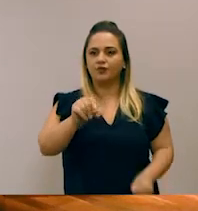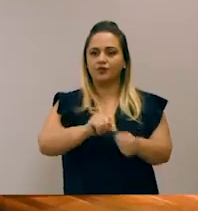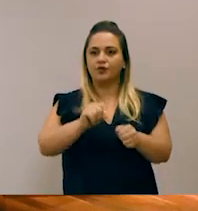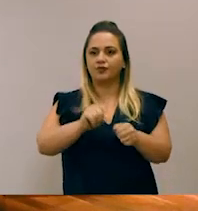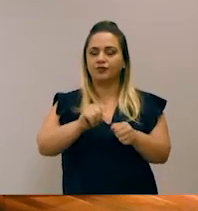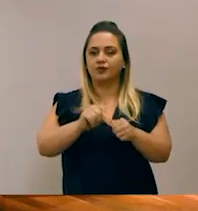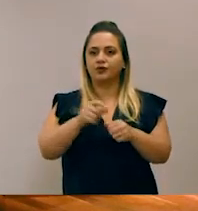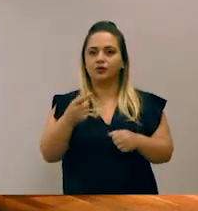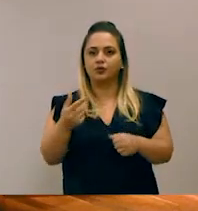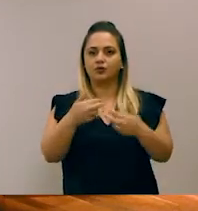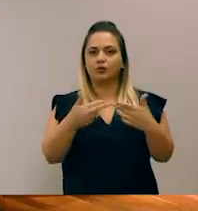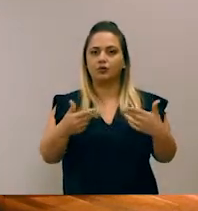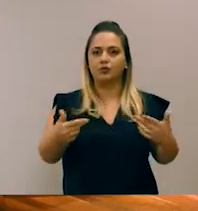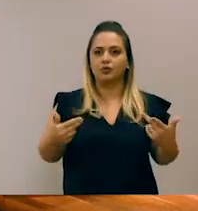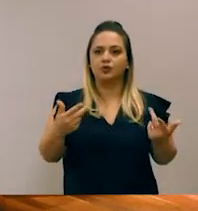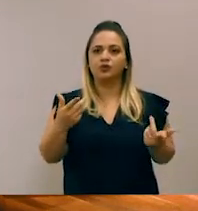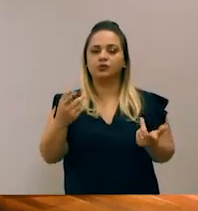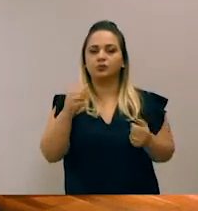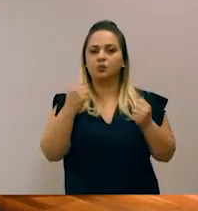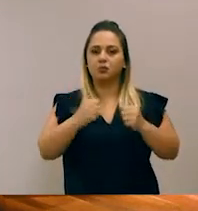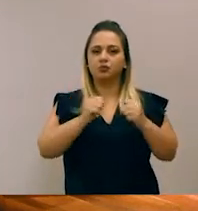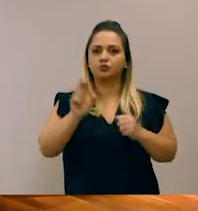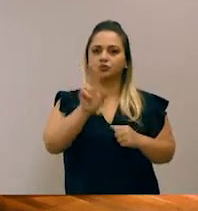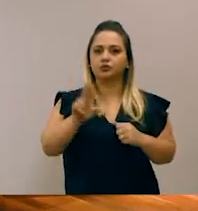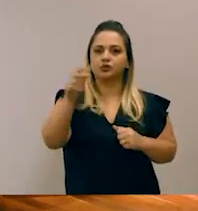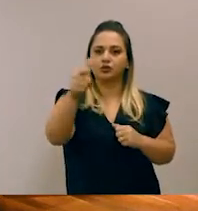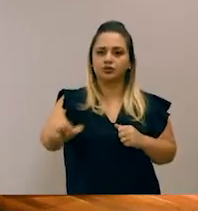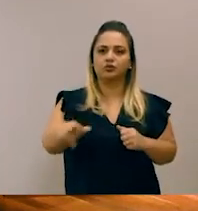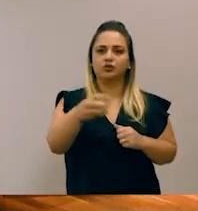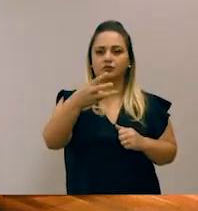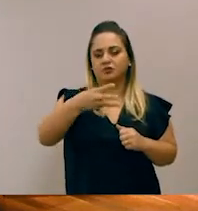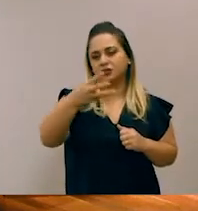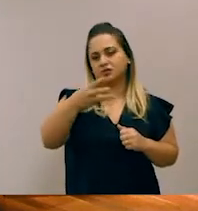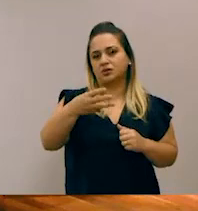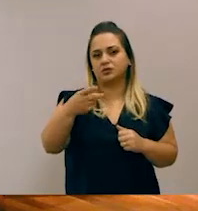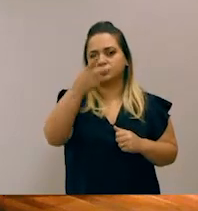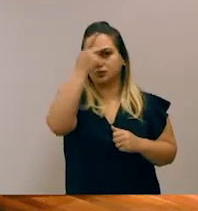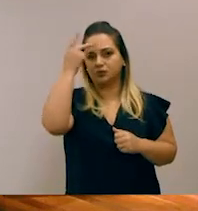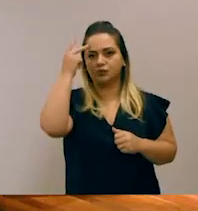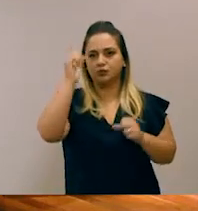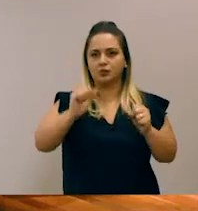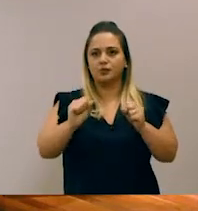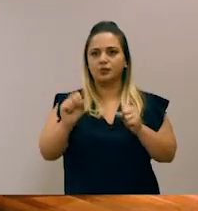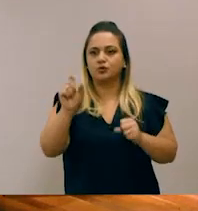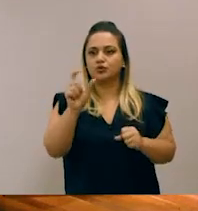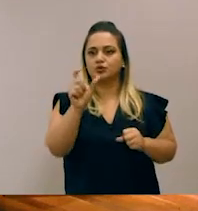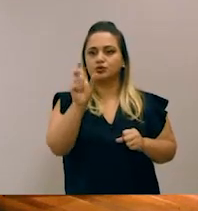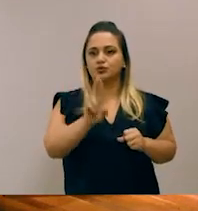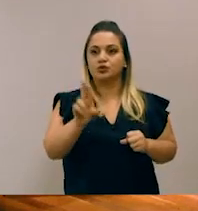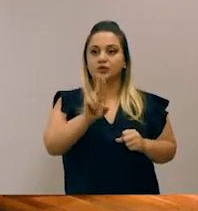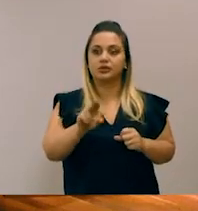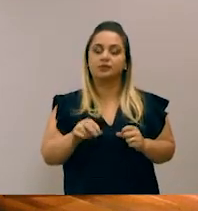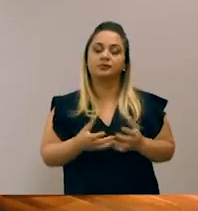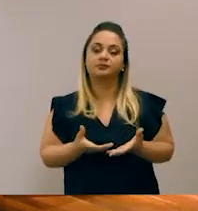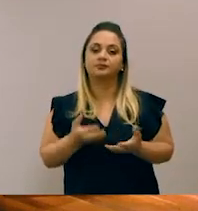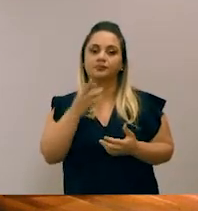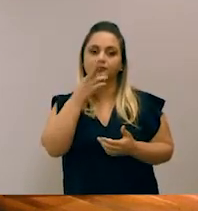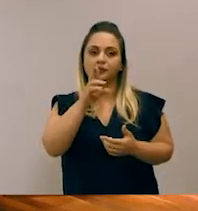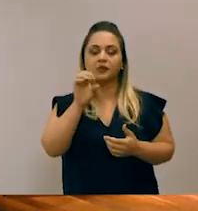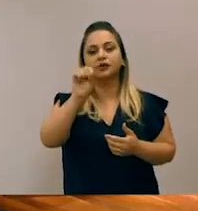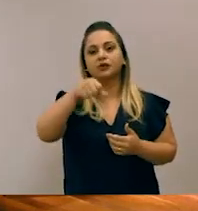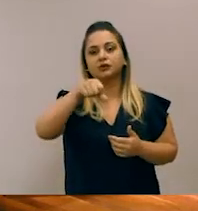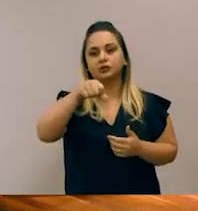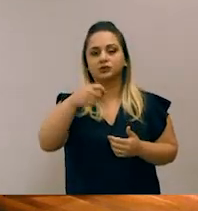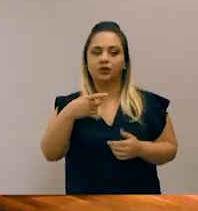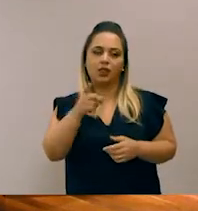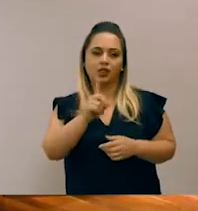neural networks or regular expressions? Is it available for third parties? Yes.